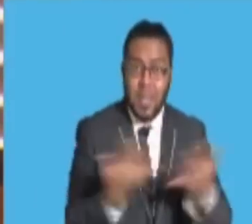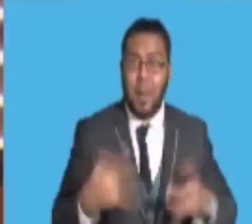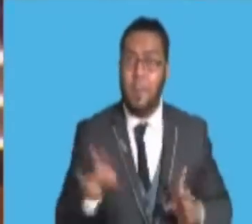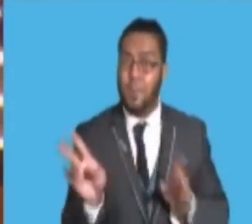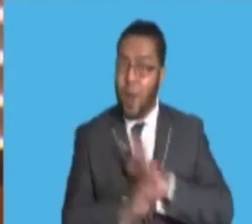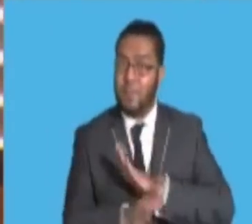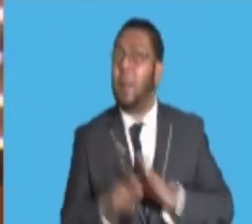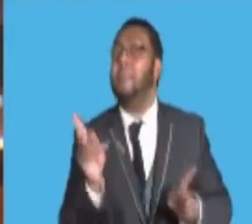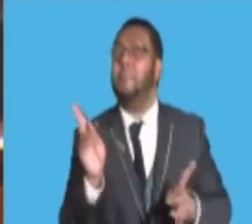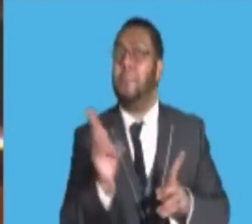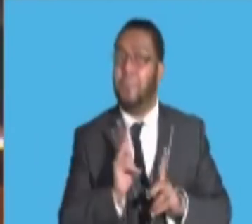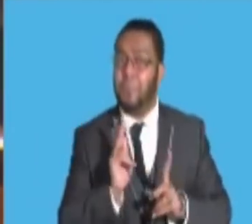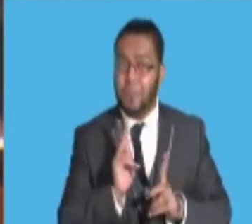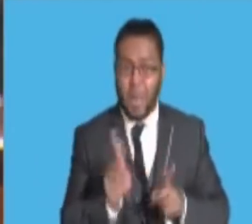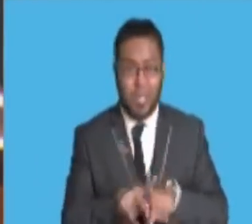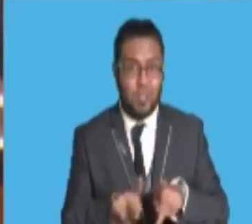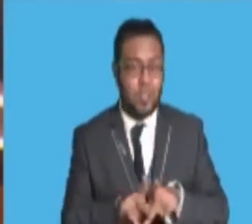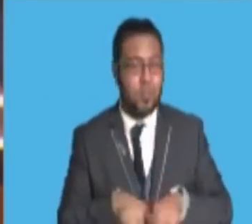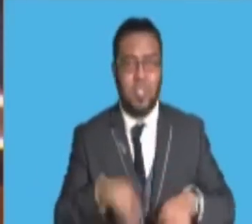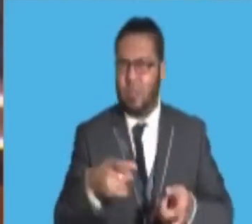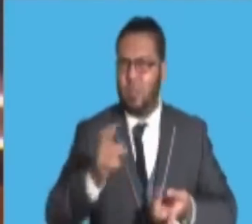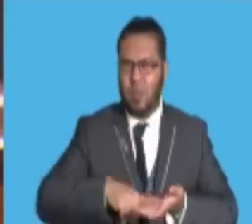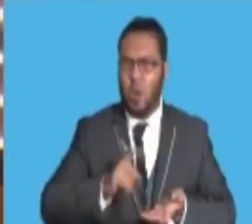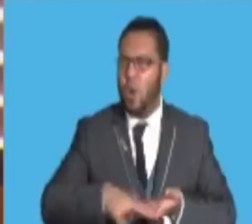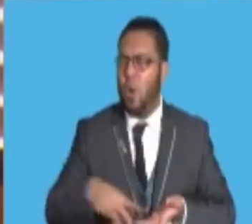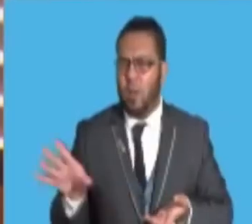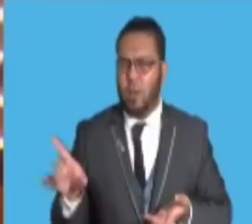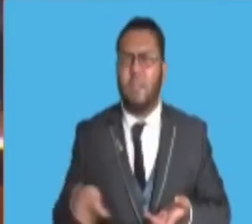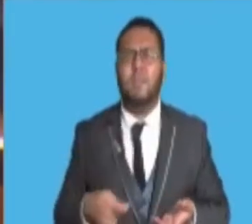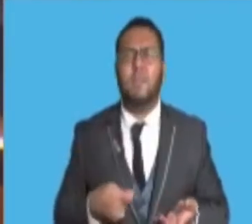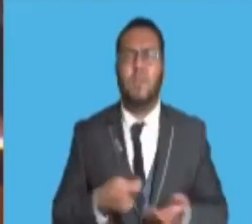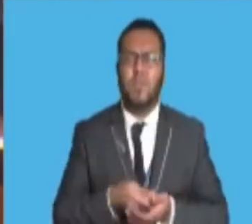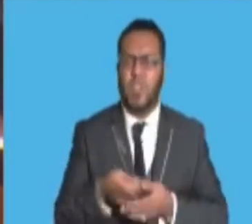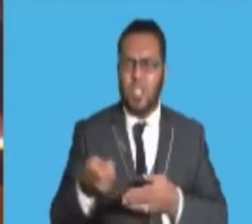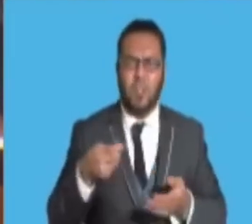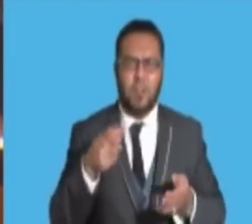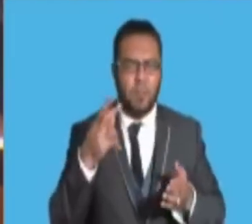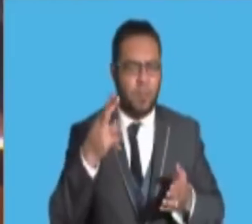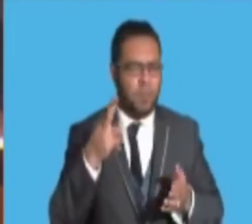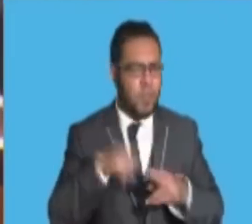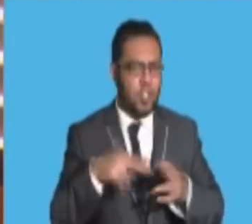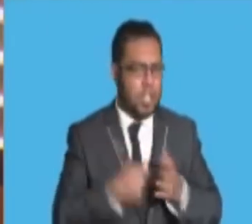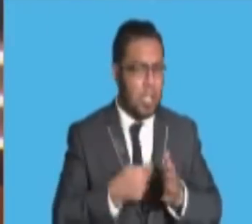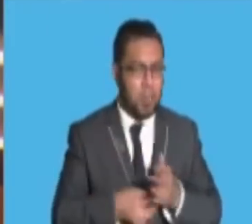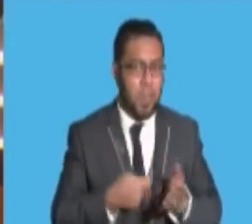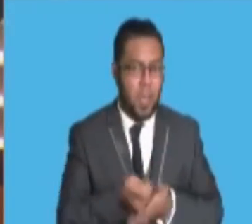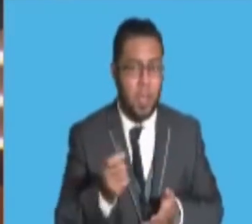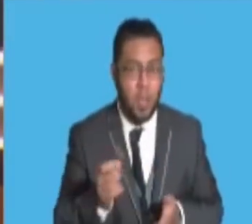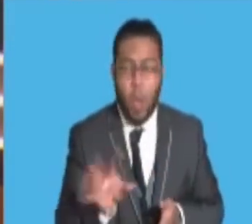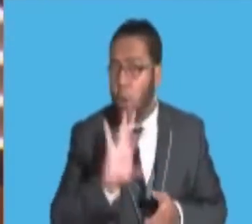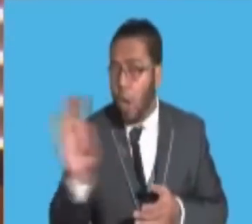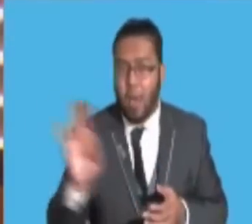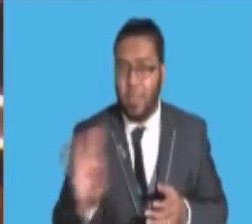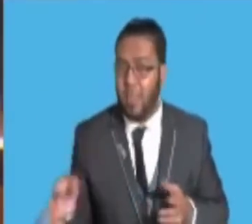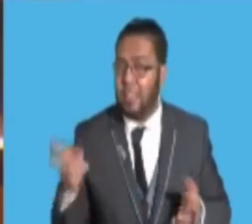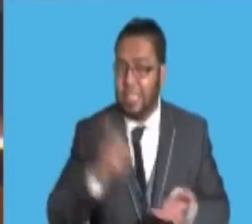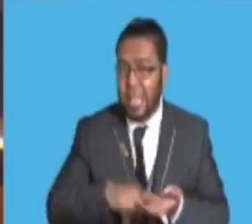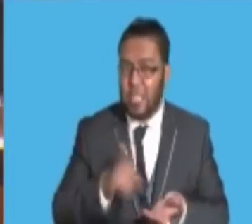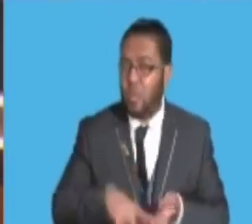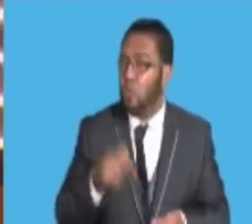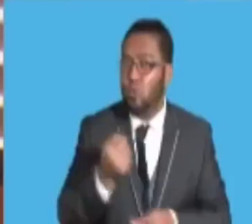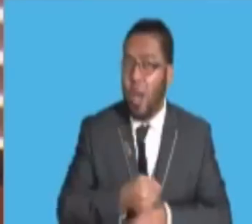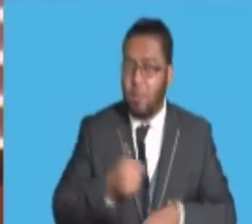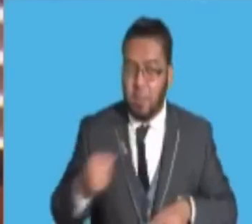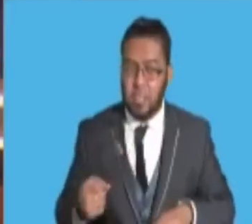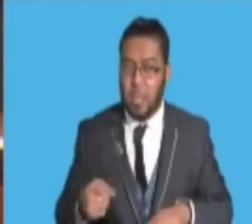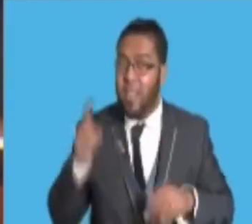come at no additional cost to the patient or the Fiji taxpayer and will incur absolutely no debt to government.